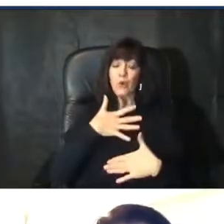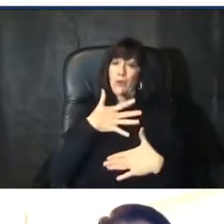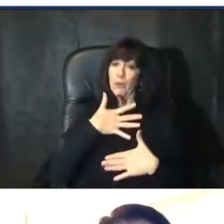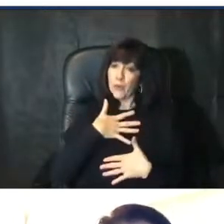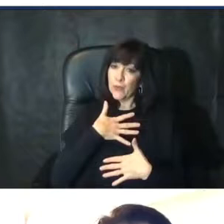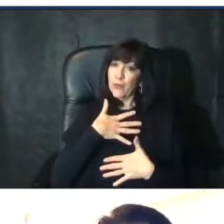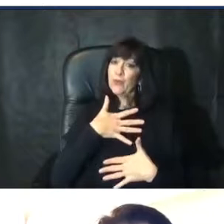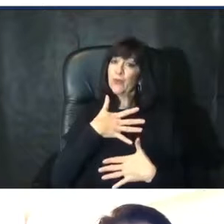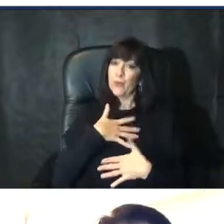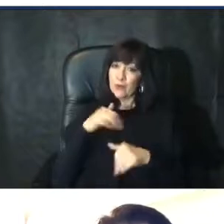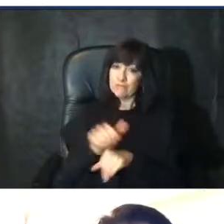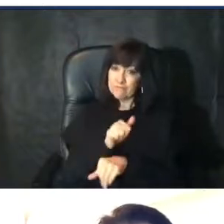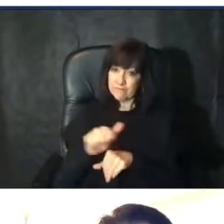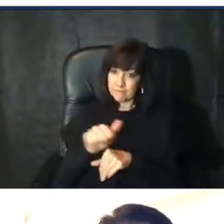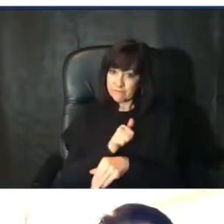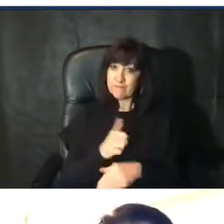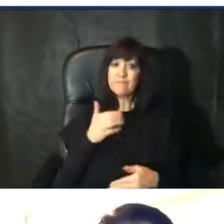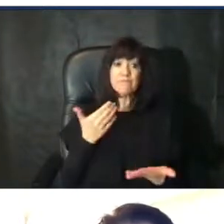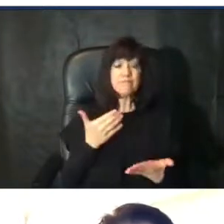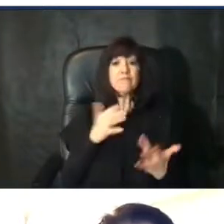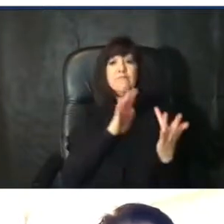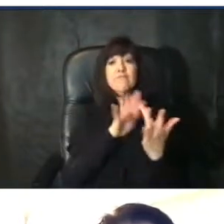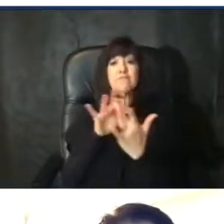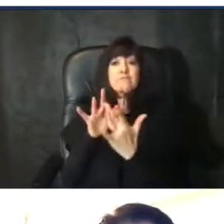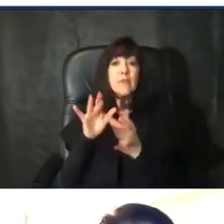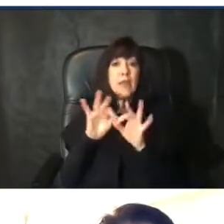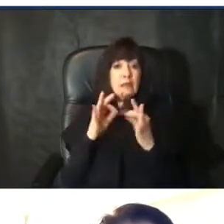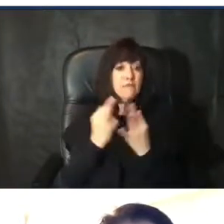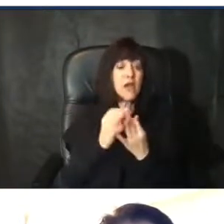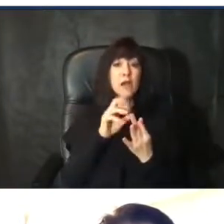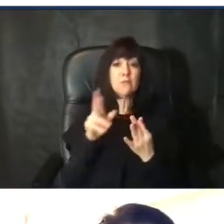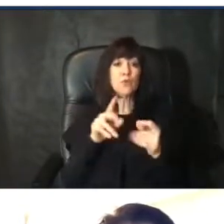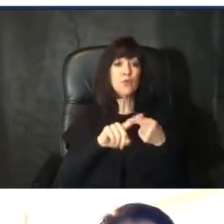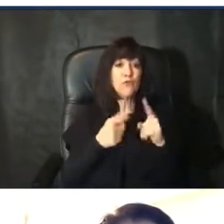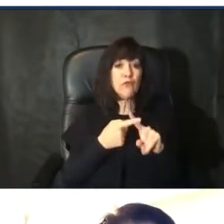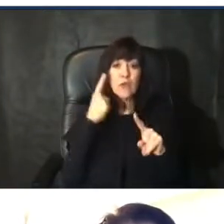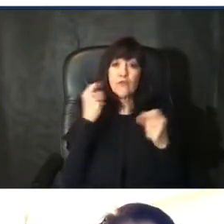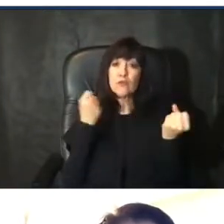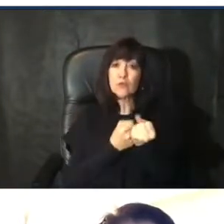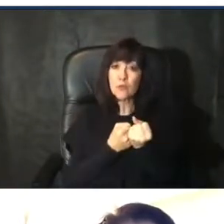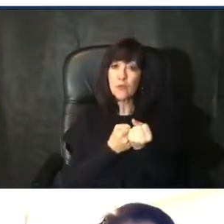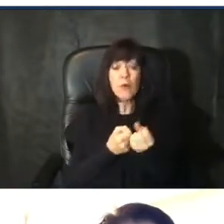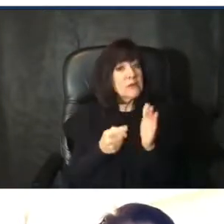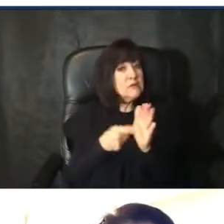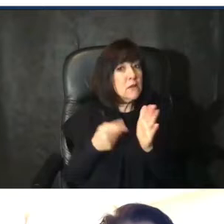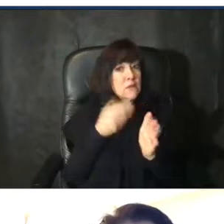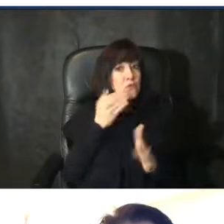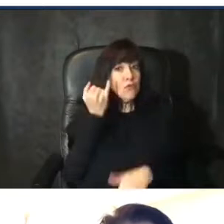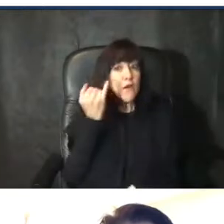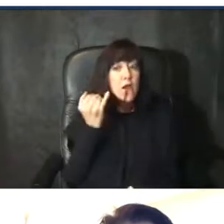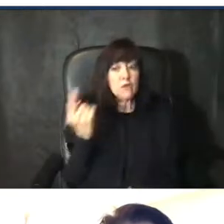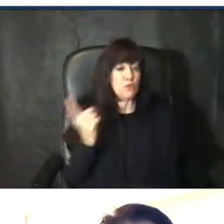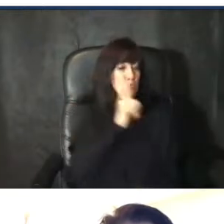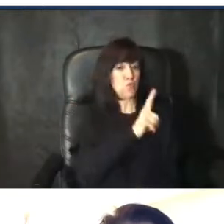support, taking a shower and getting away from everybody for a little bit. Those can be nice breaks just to take